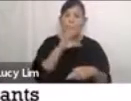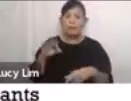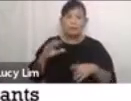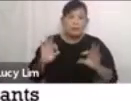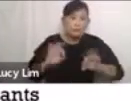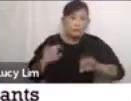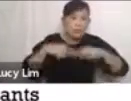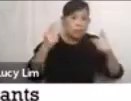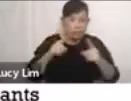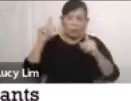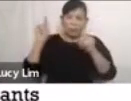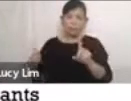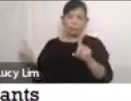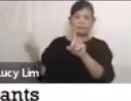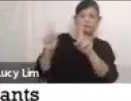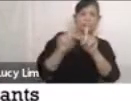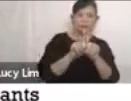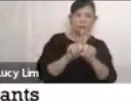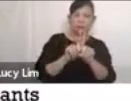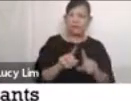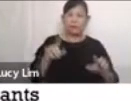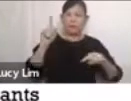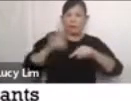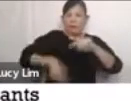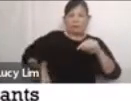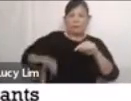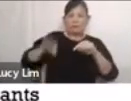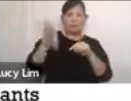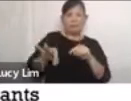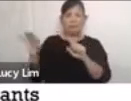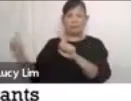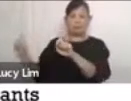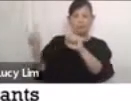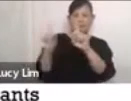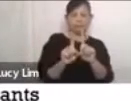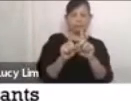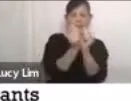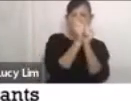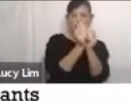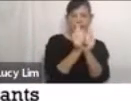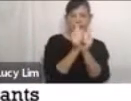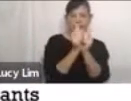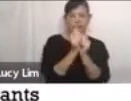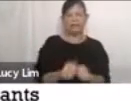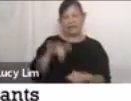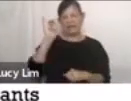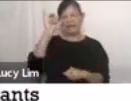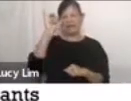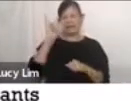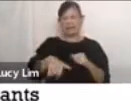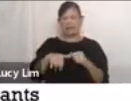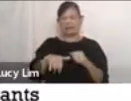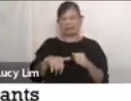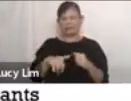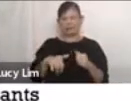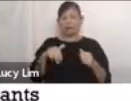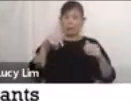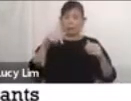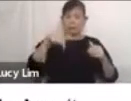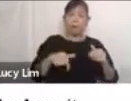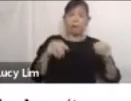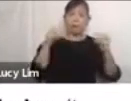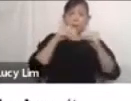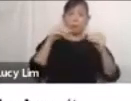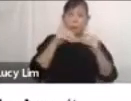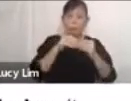assistant, can have an assistant. So these type of problems are even graver in rural health facilities.